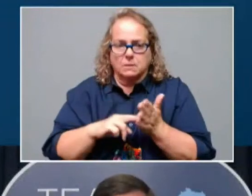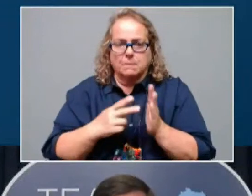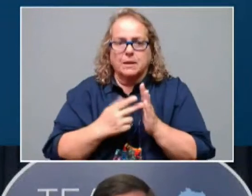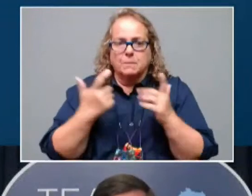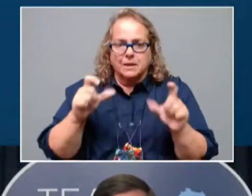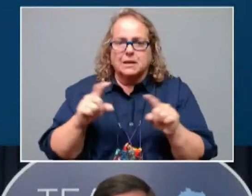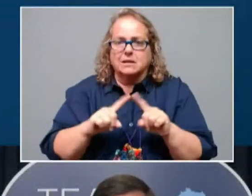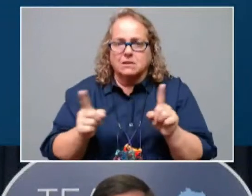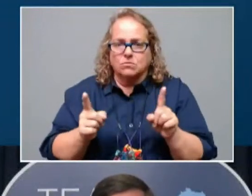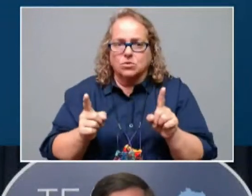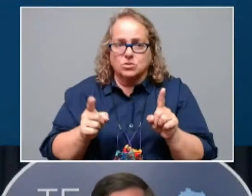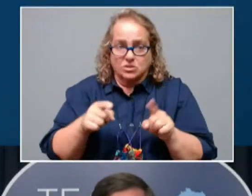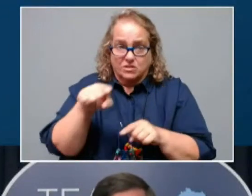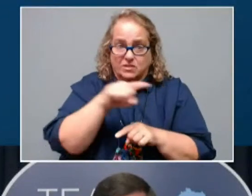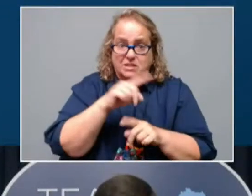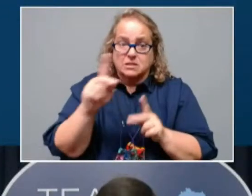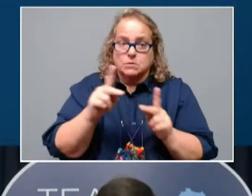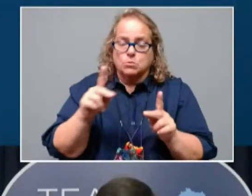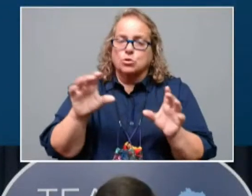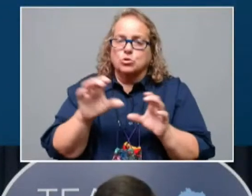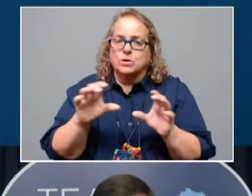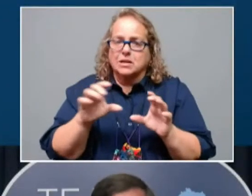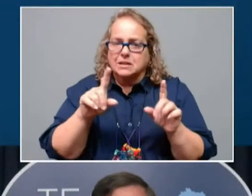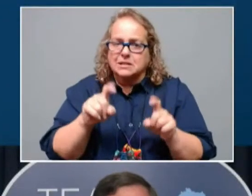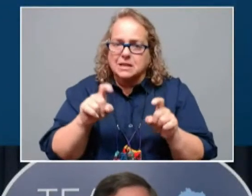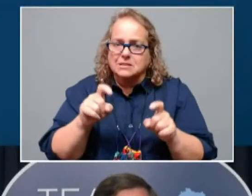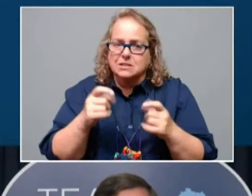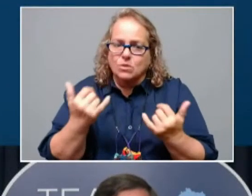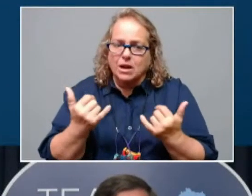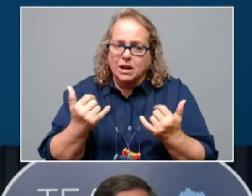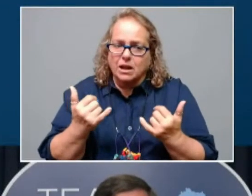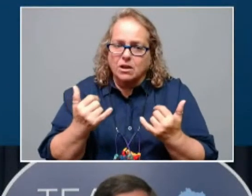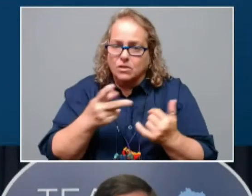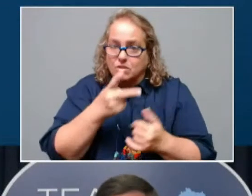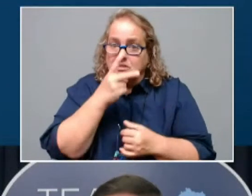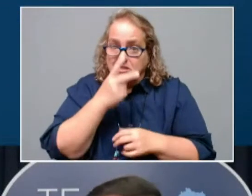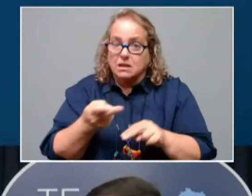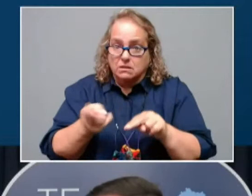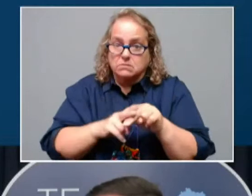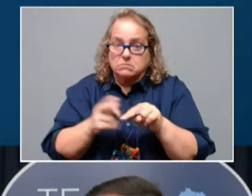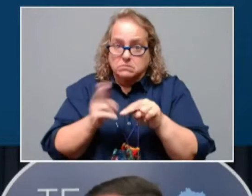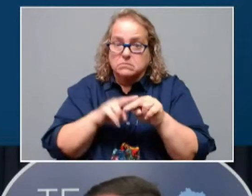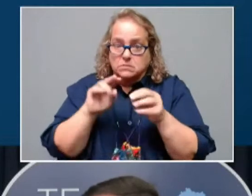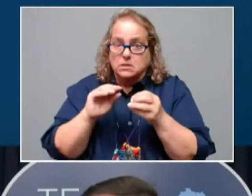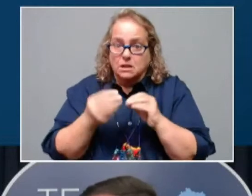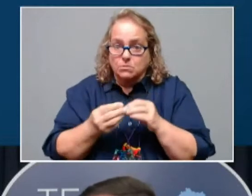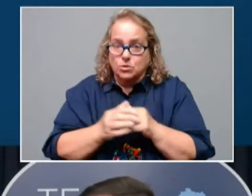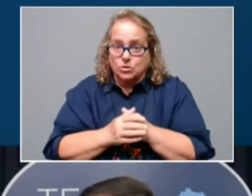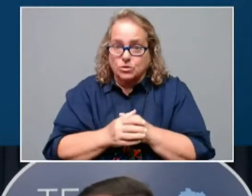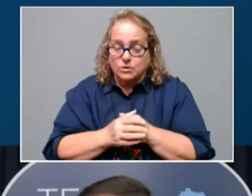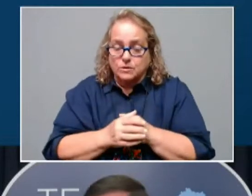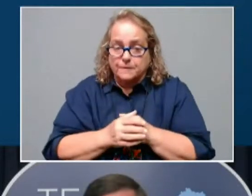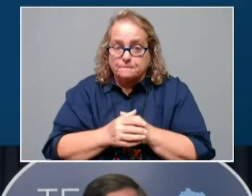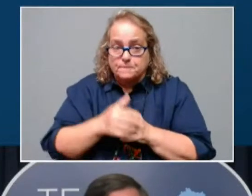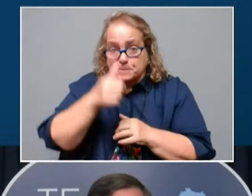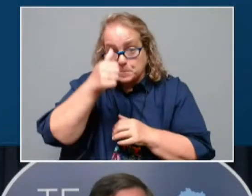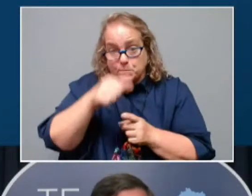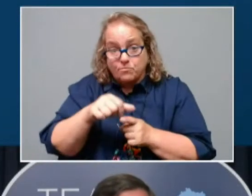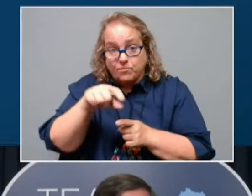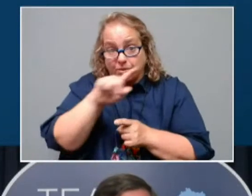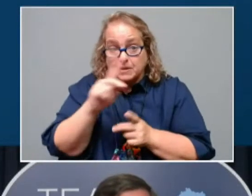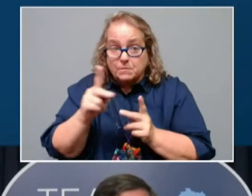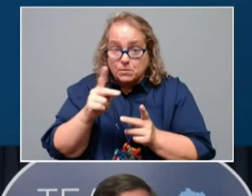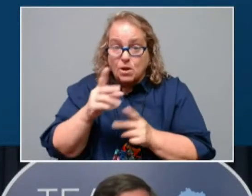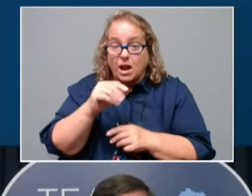now, seeing firsthand as this is increasing. And remember, so many of these folks and others have also had to deal